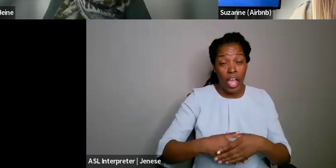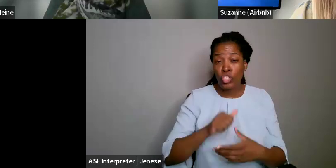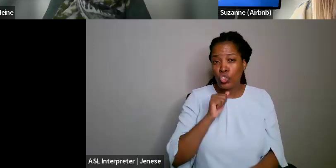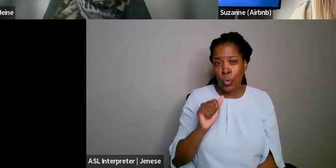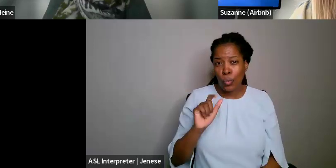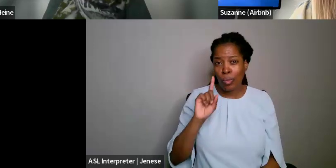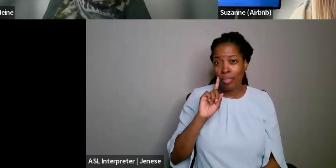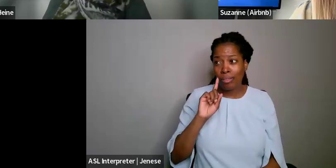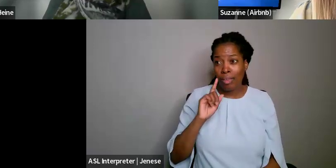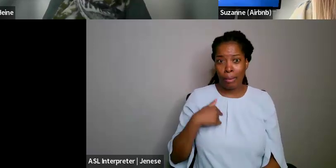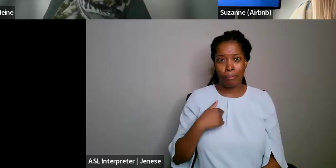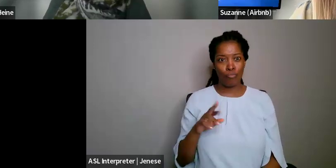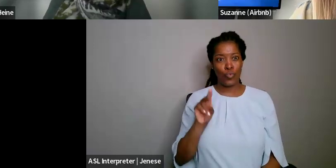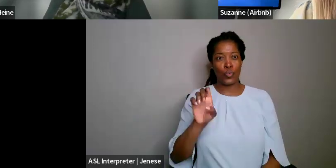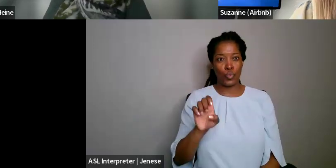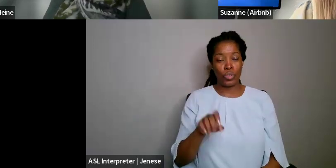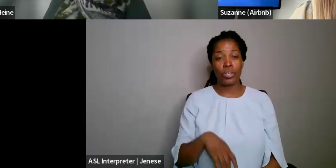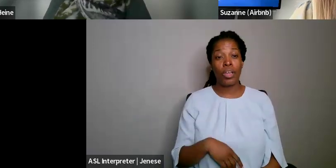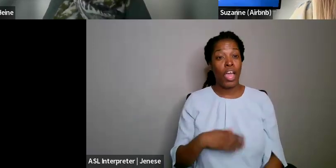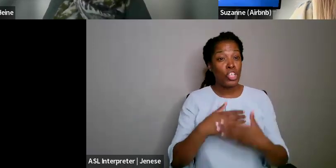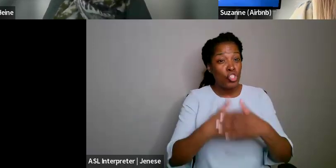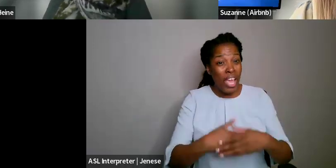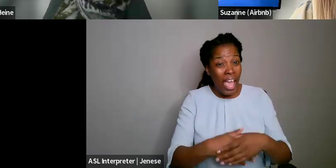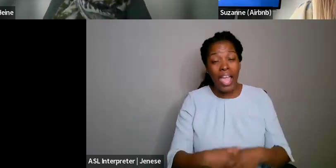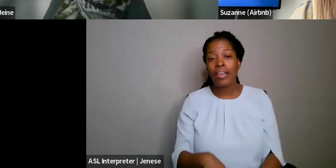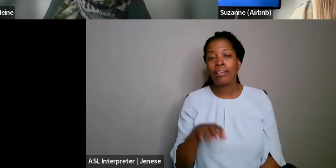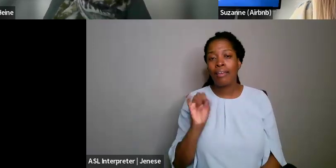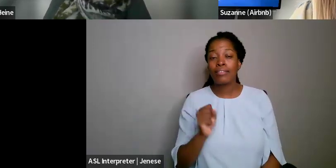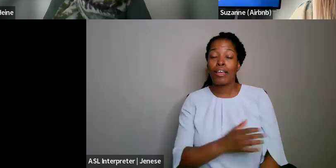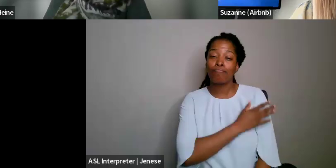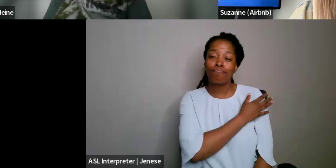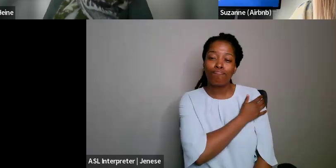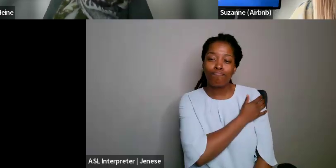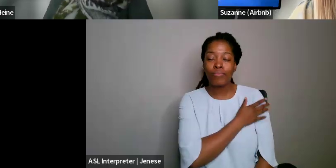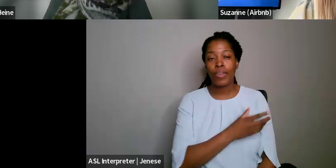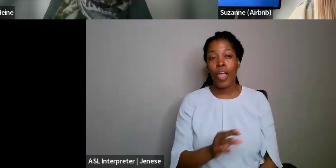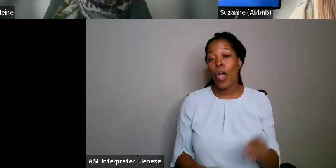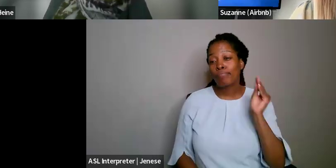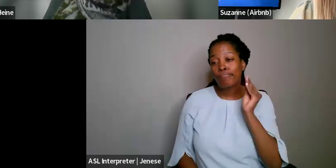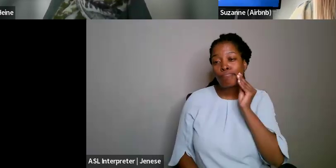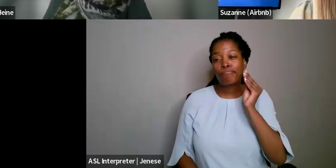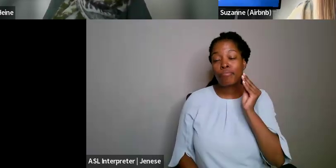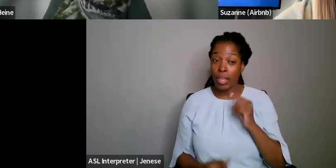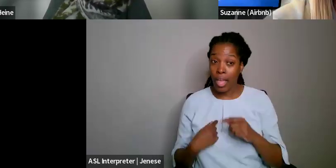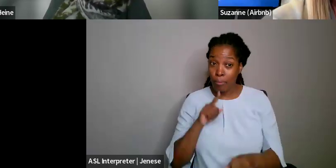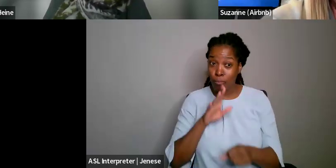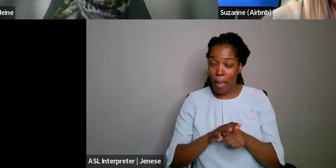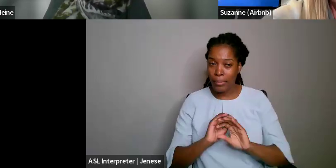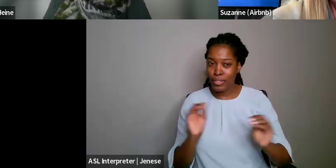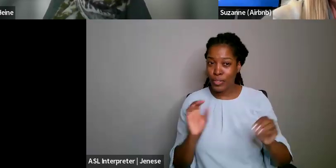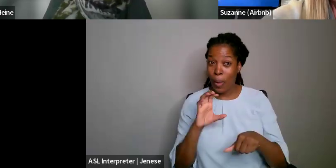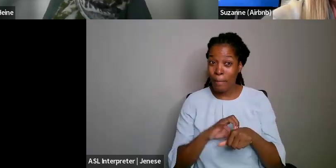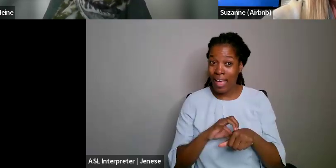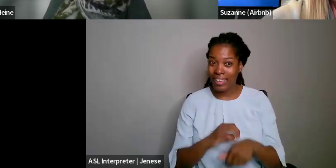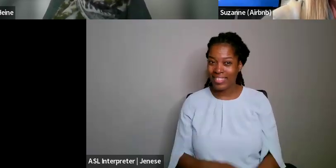my hand by giving my shoulder a squeeze or a peck on the cheek. I promise not to bite. And I love to bring that humor in.